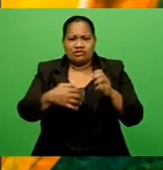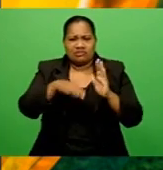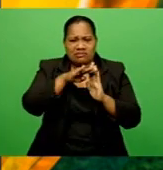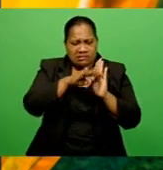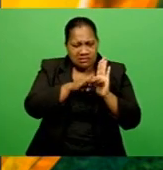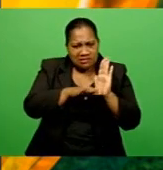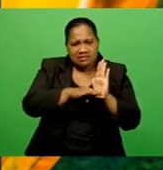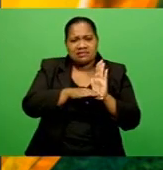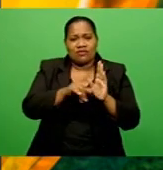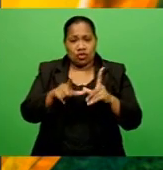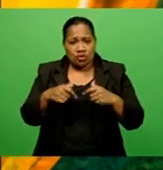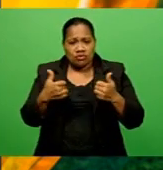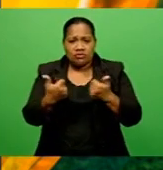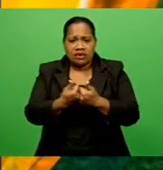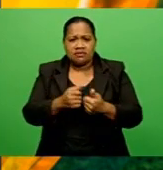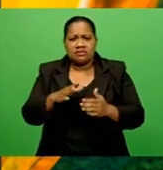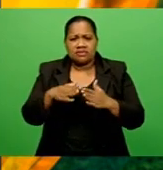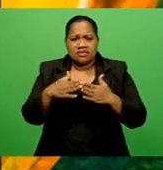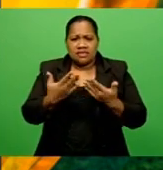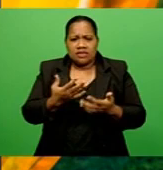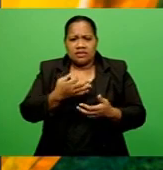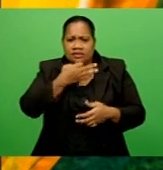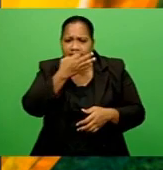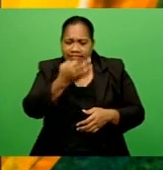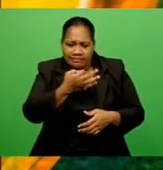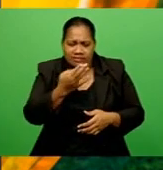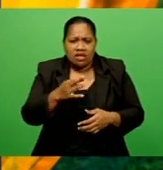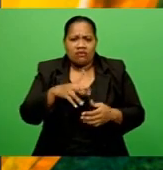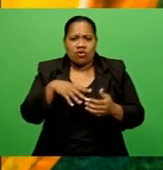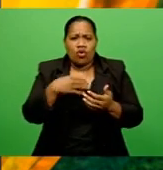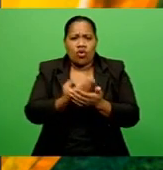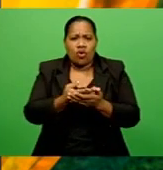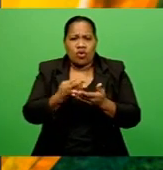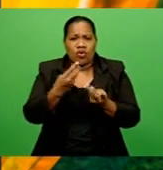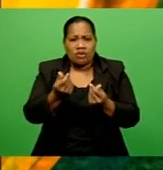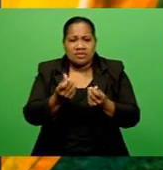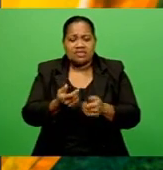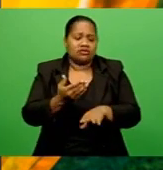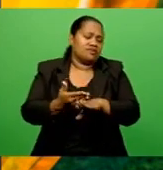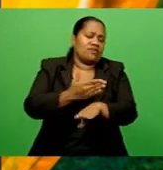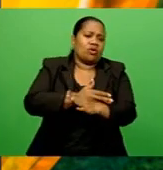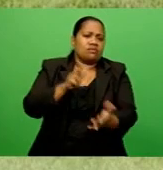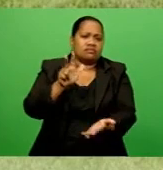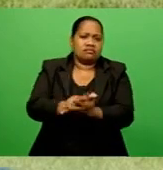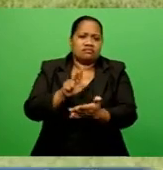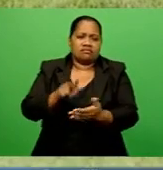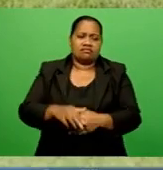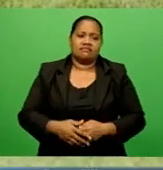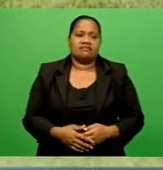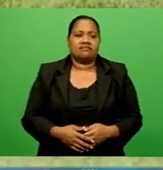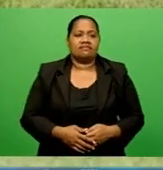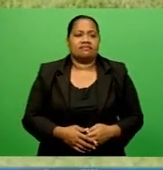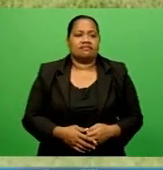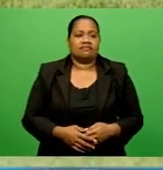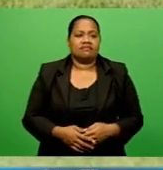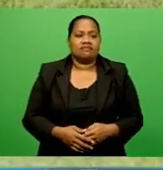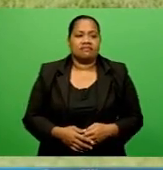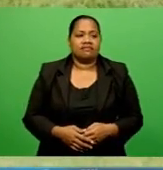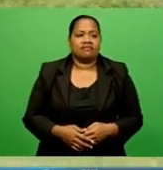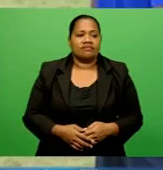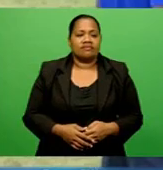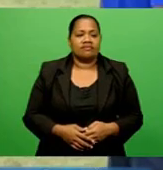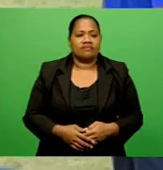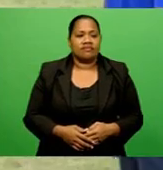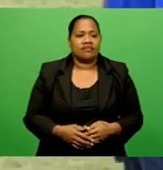contract and is seeking compensation before signing his release. Caroline Itavi has more. Rewa wants to settle